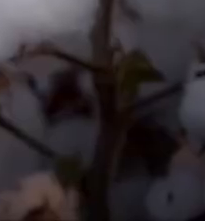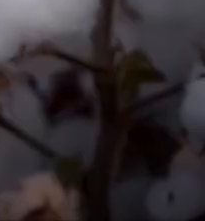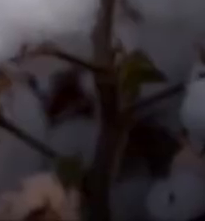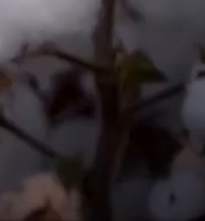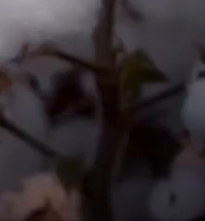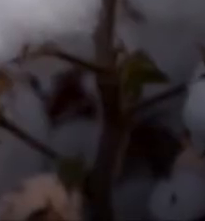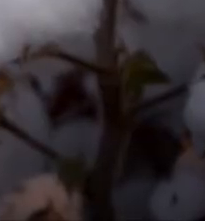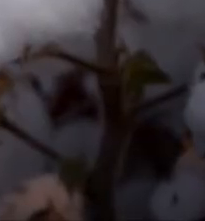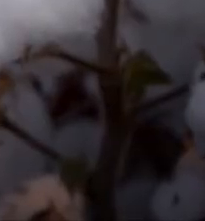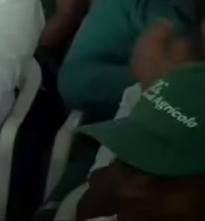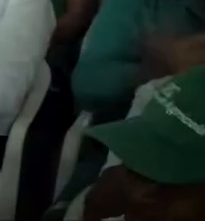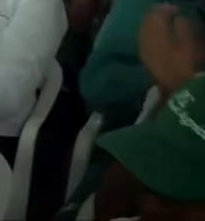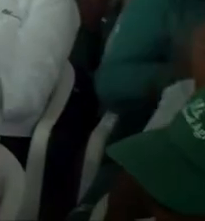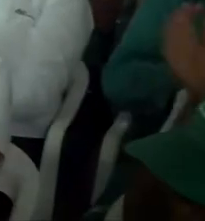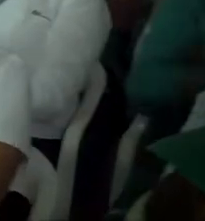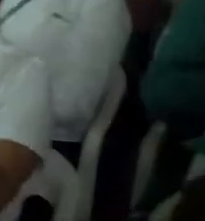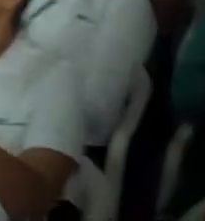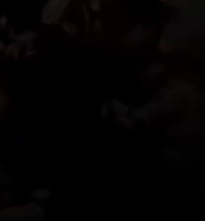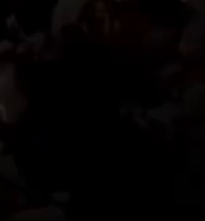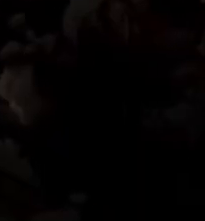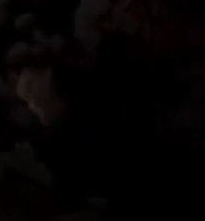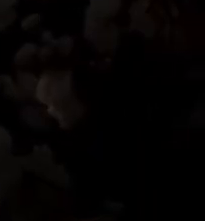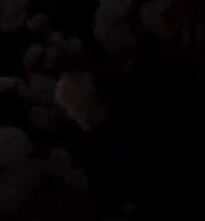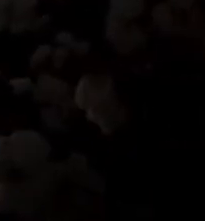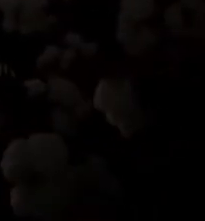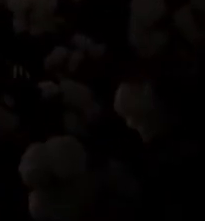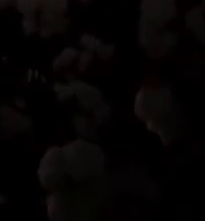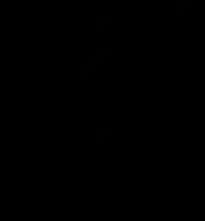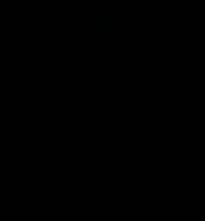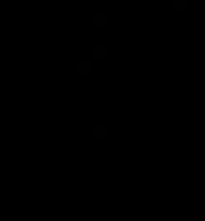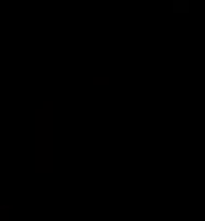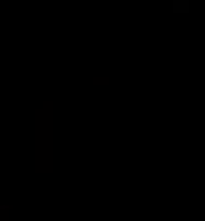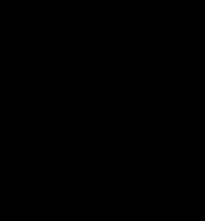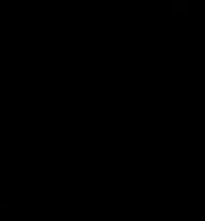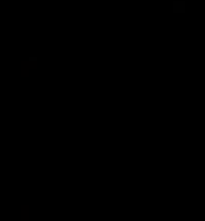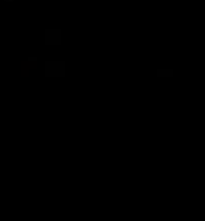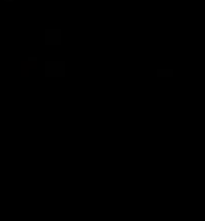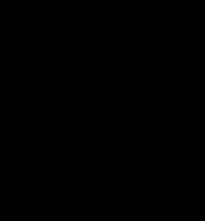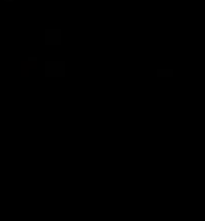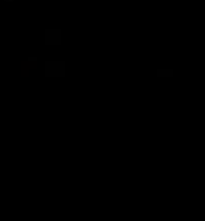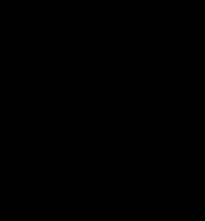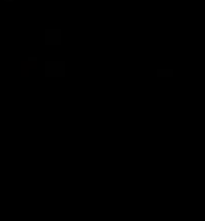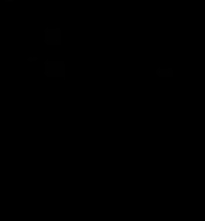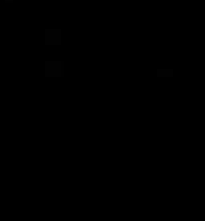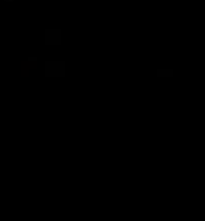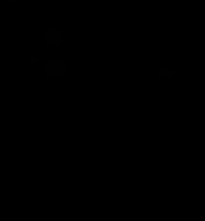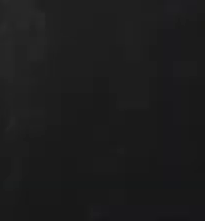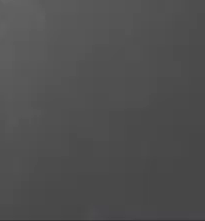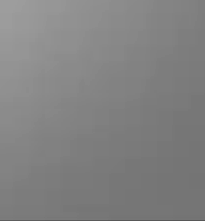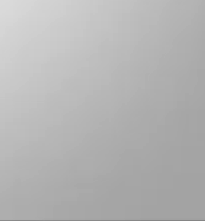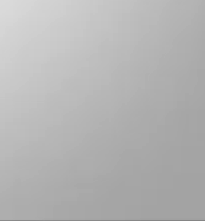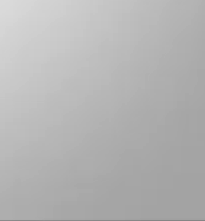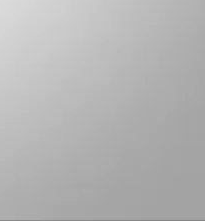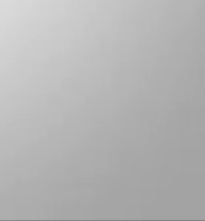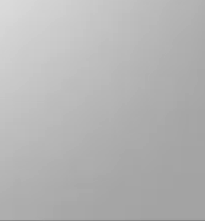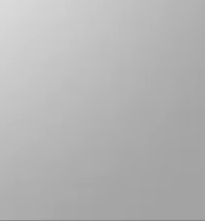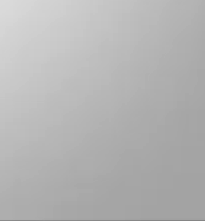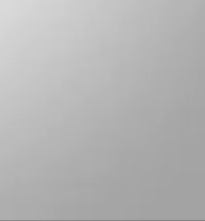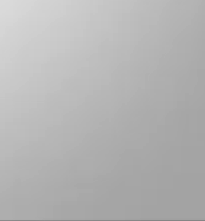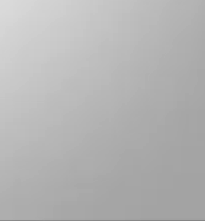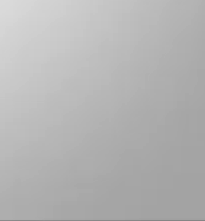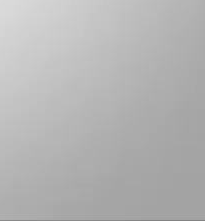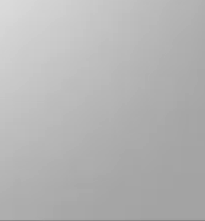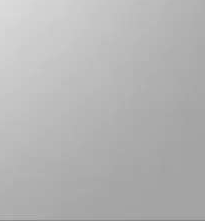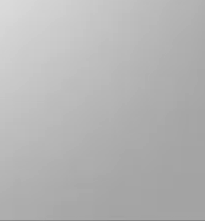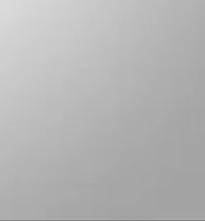being a world leader in ag efficiency and respect for the planet. We are